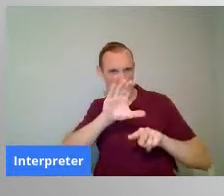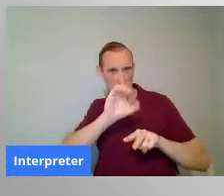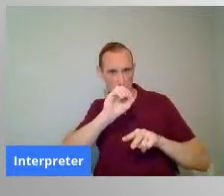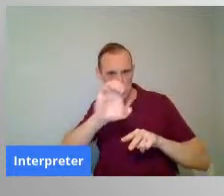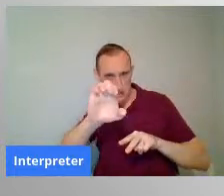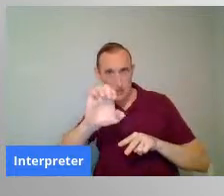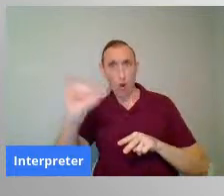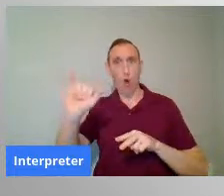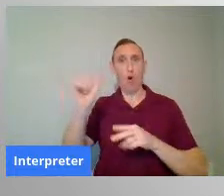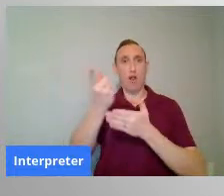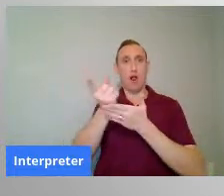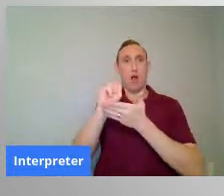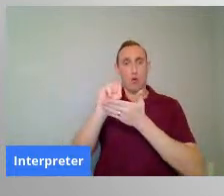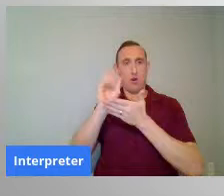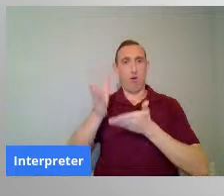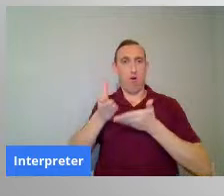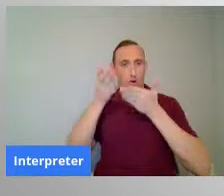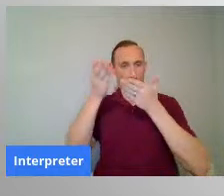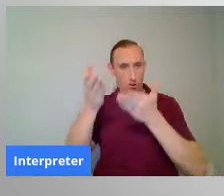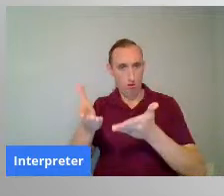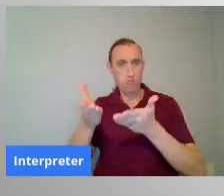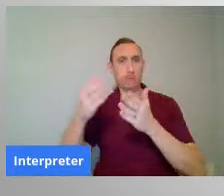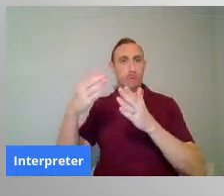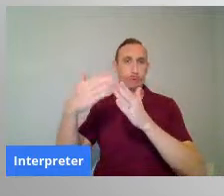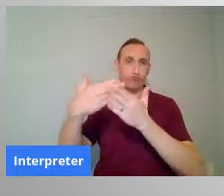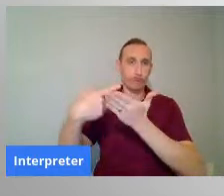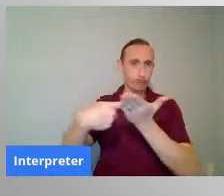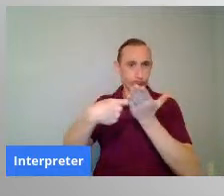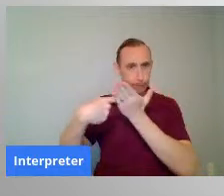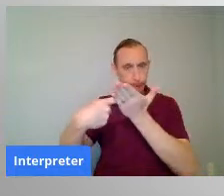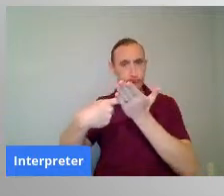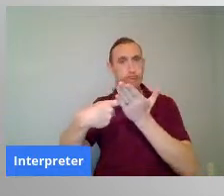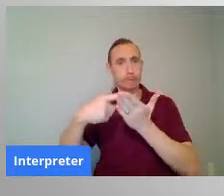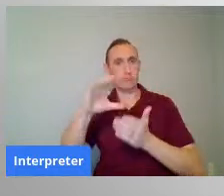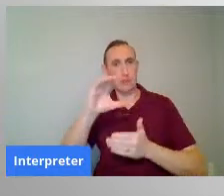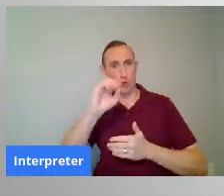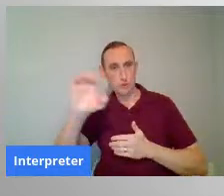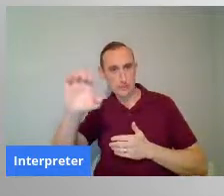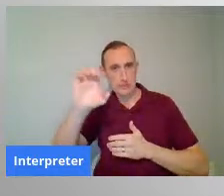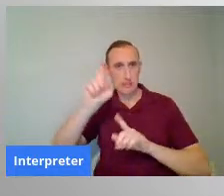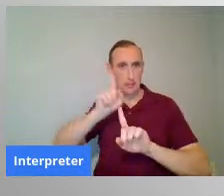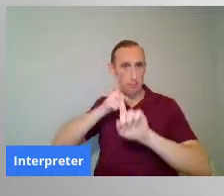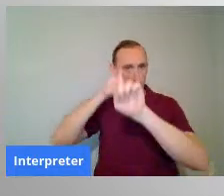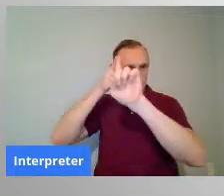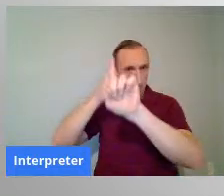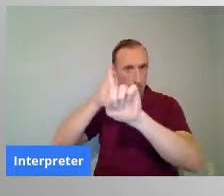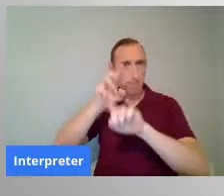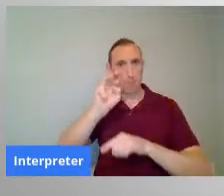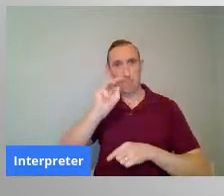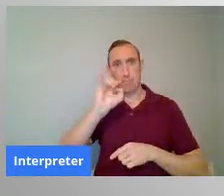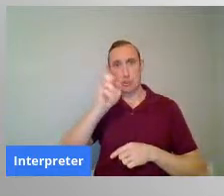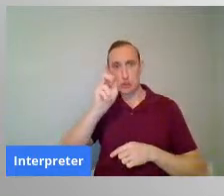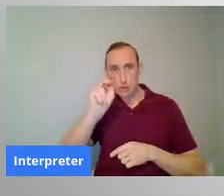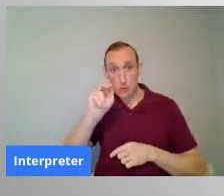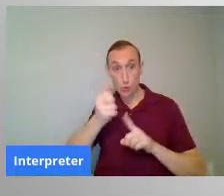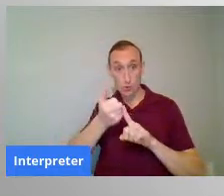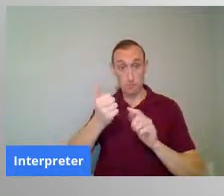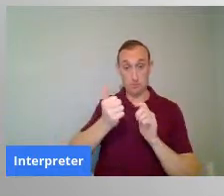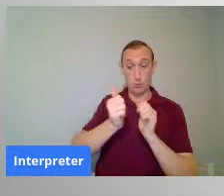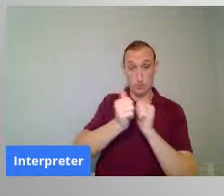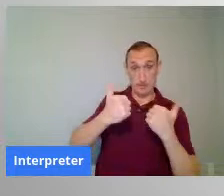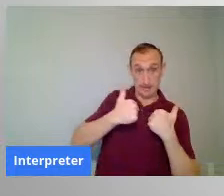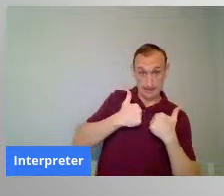I think did a really nice job of sharing the COC mission with at least myself and our three other new board